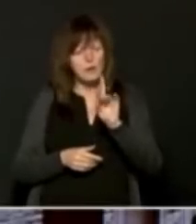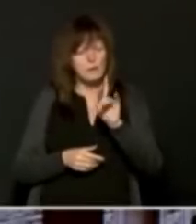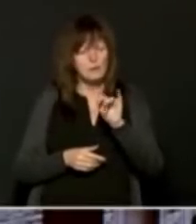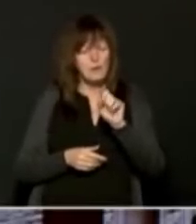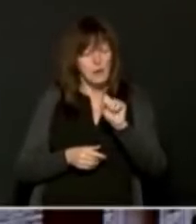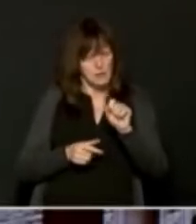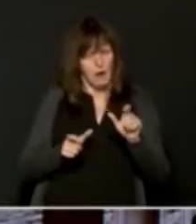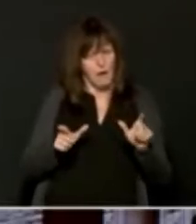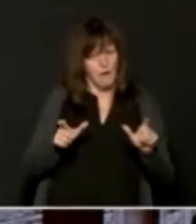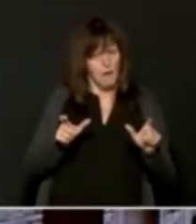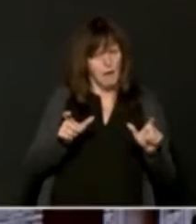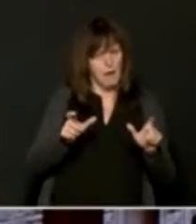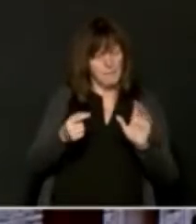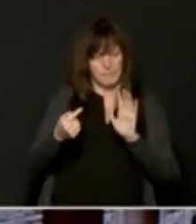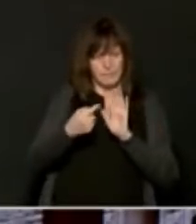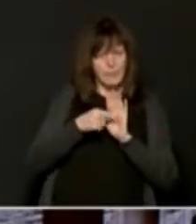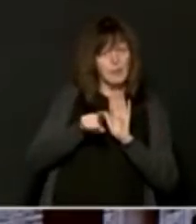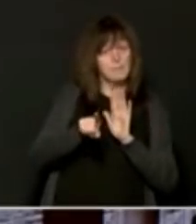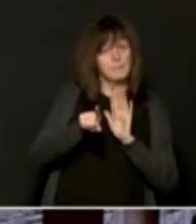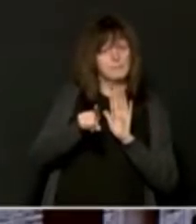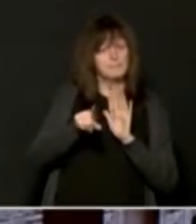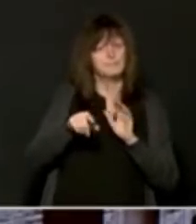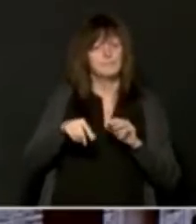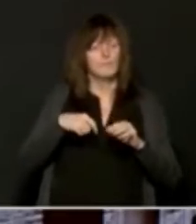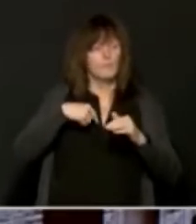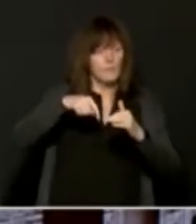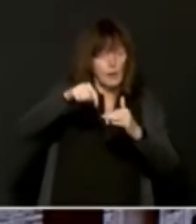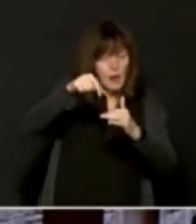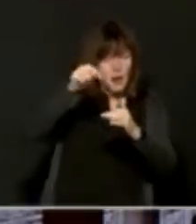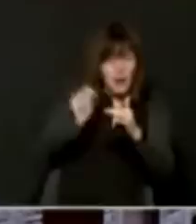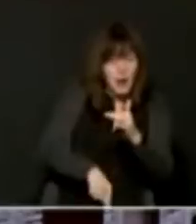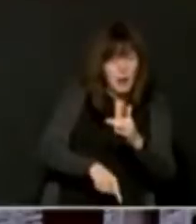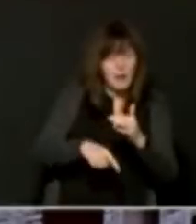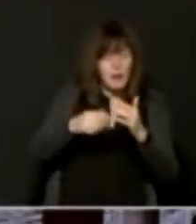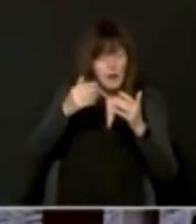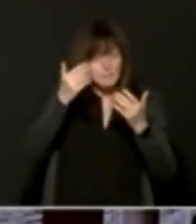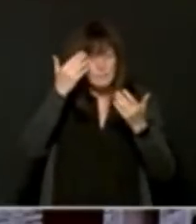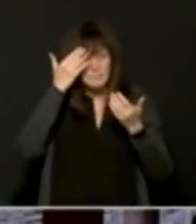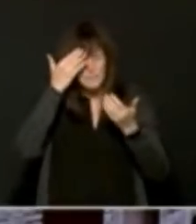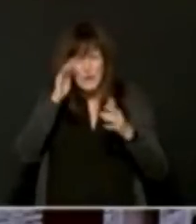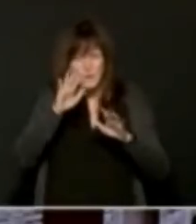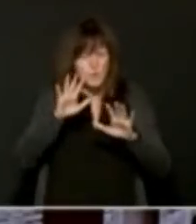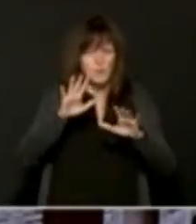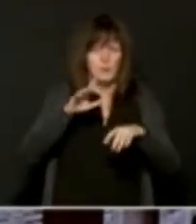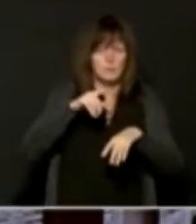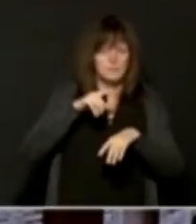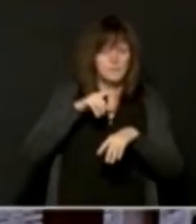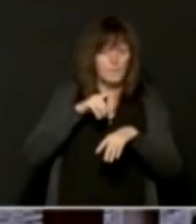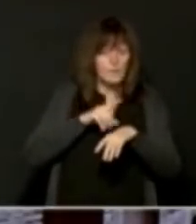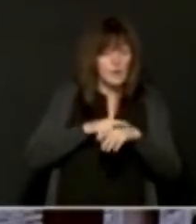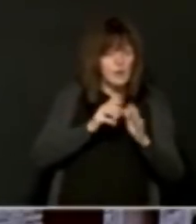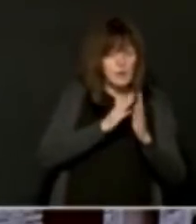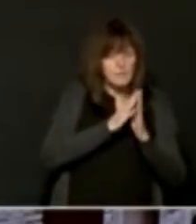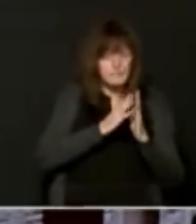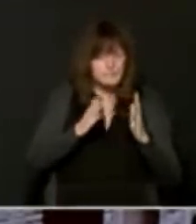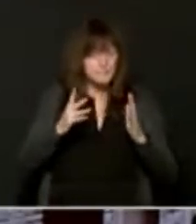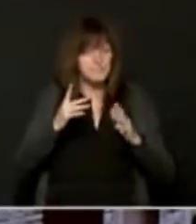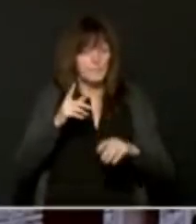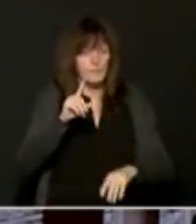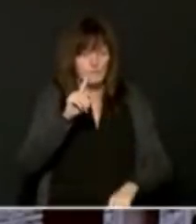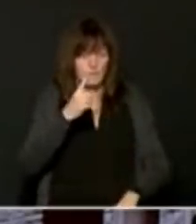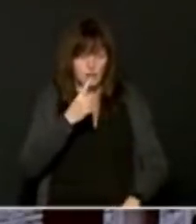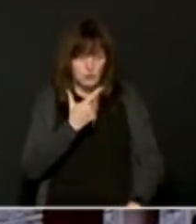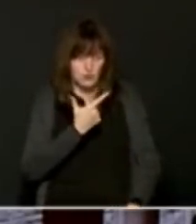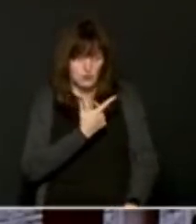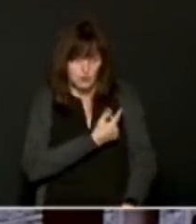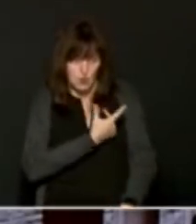when I looked at the study, they didn't specifically give the time frame after the first dose. And we know that protection doesn't begin, or what we've experienced doesn't